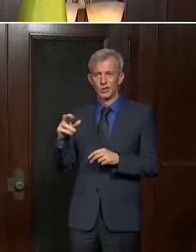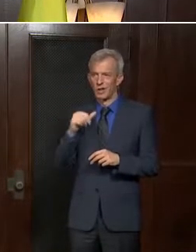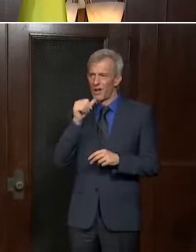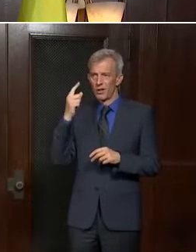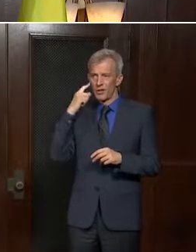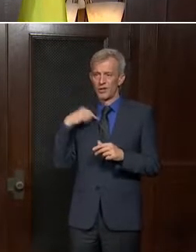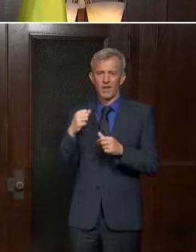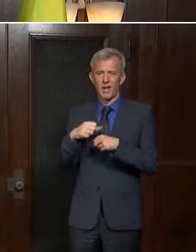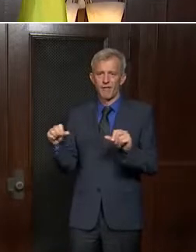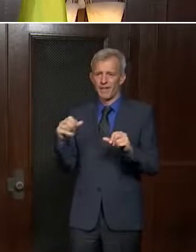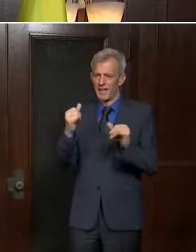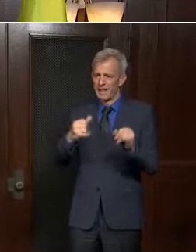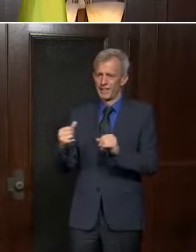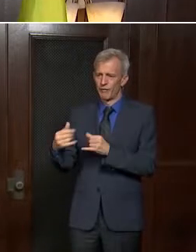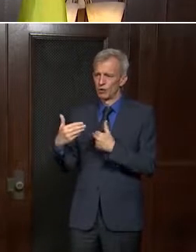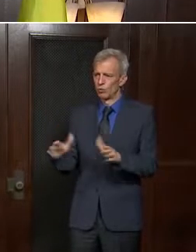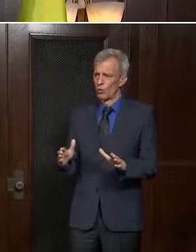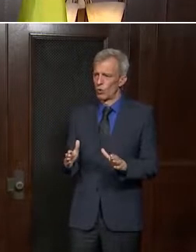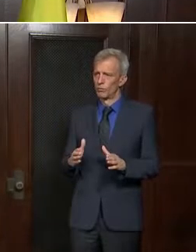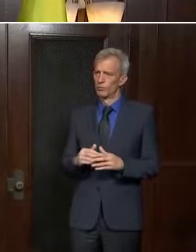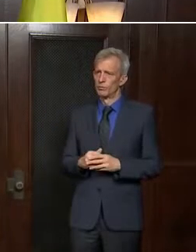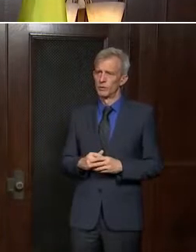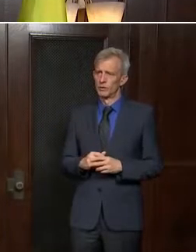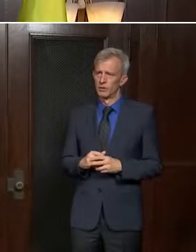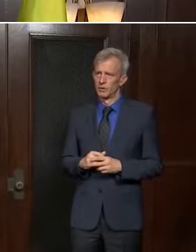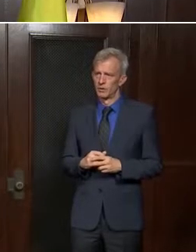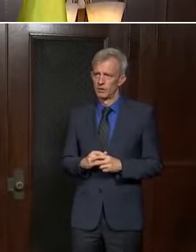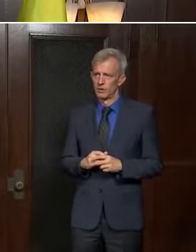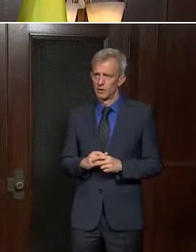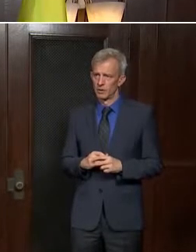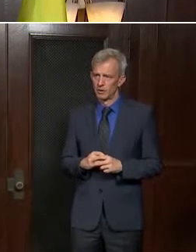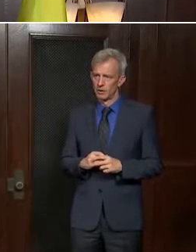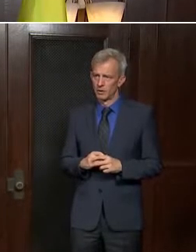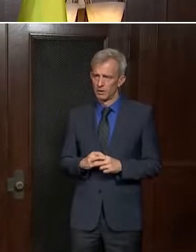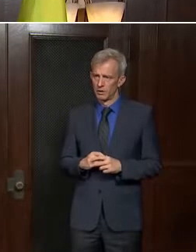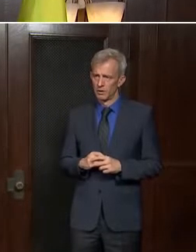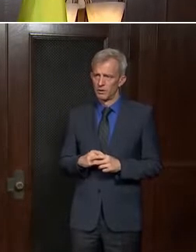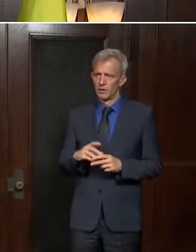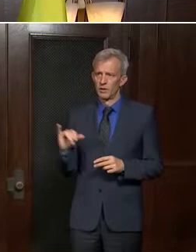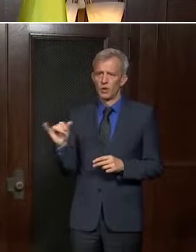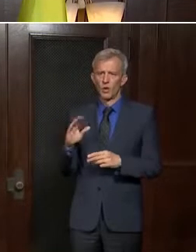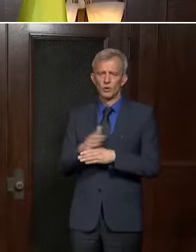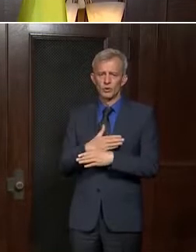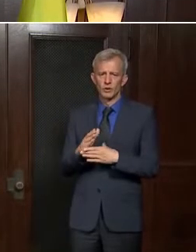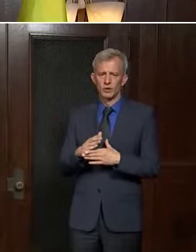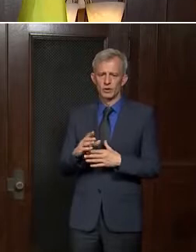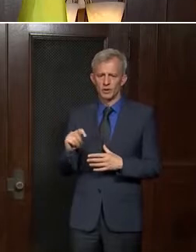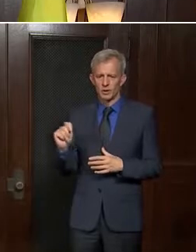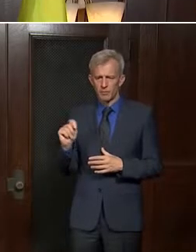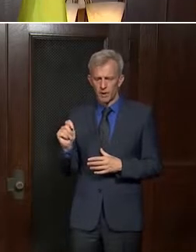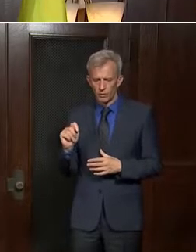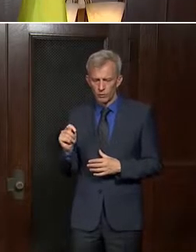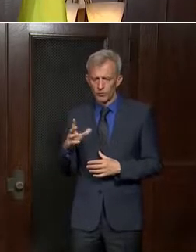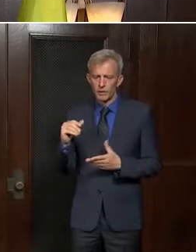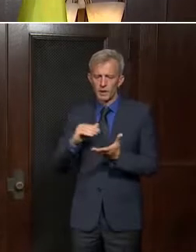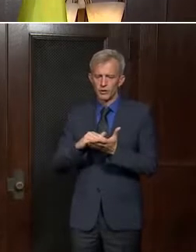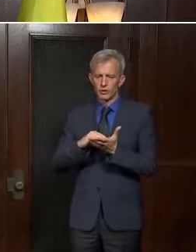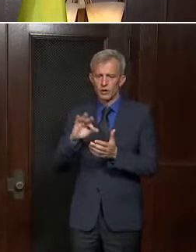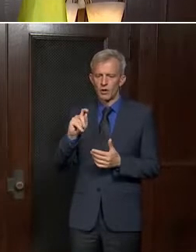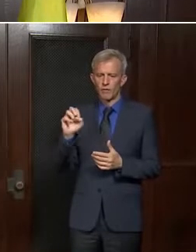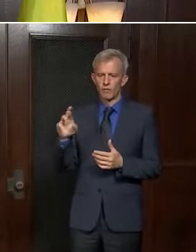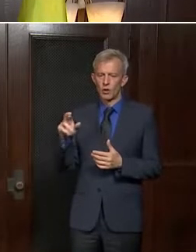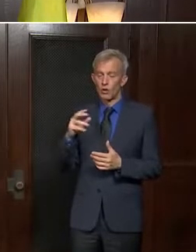individual rooms to go into. And they also share a bathroom, and Dr. Ferrer said that even people